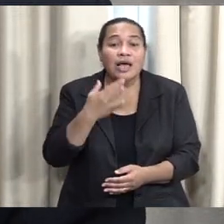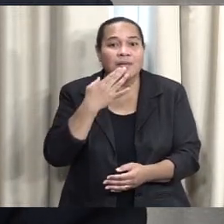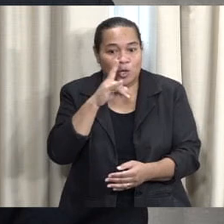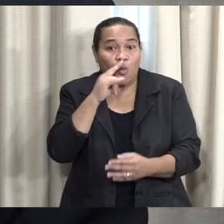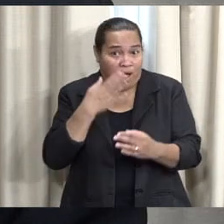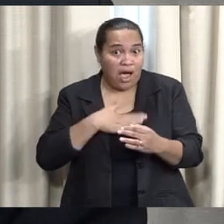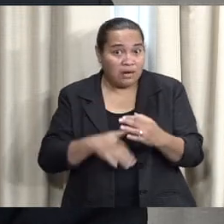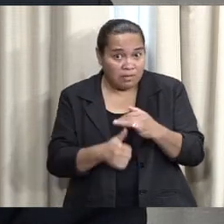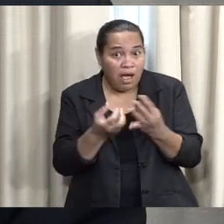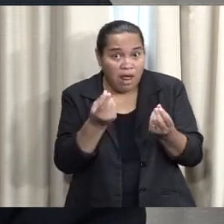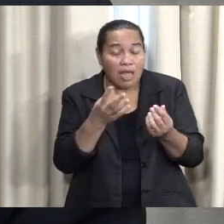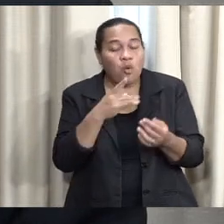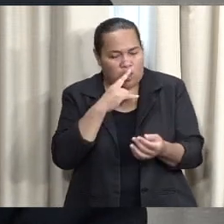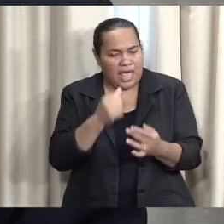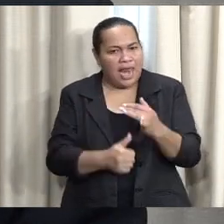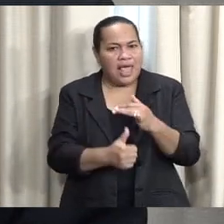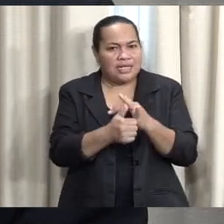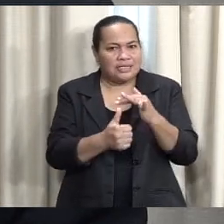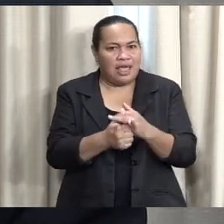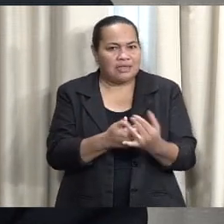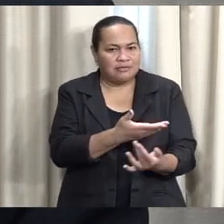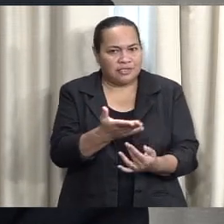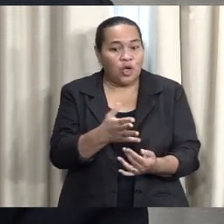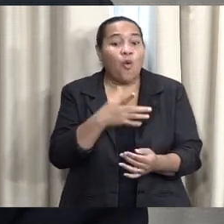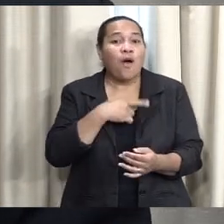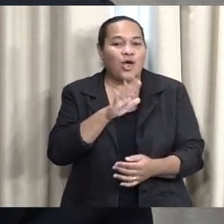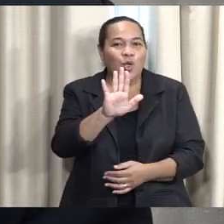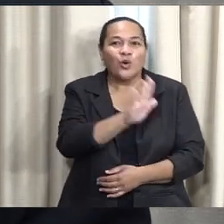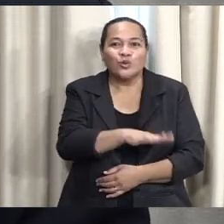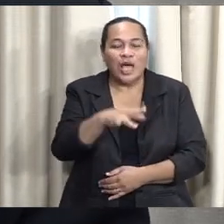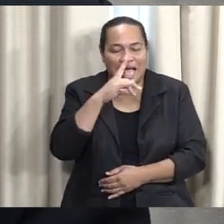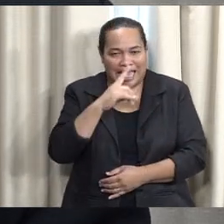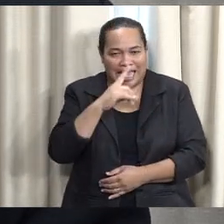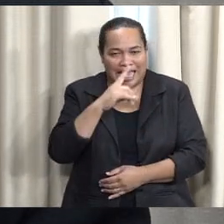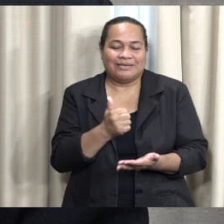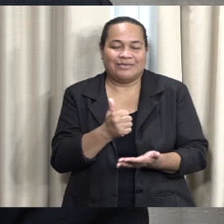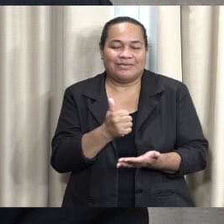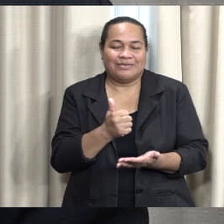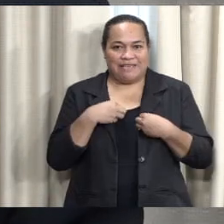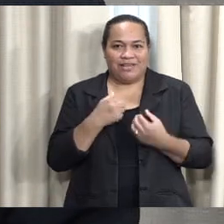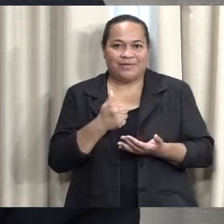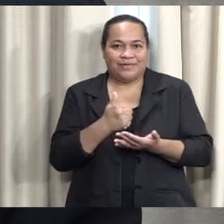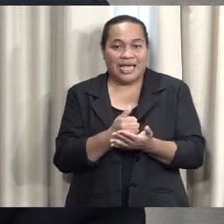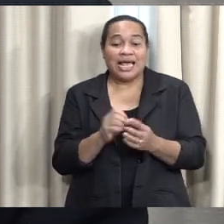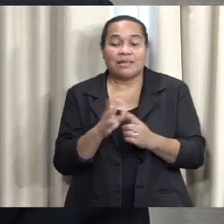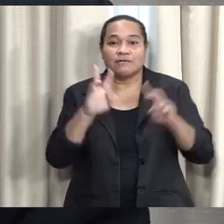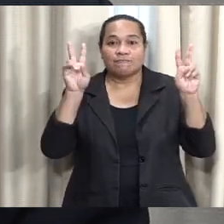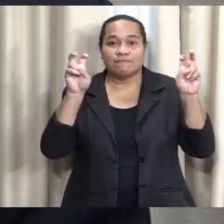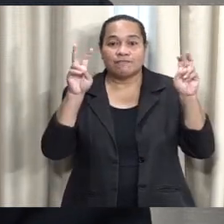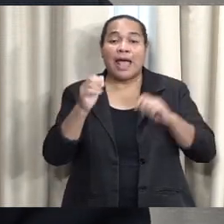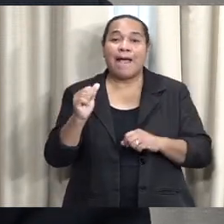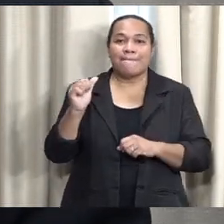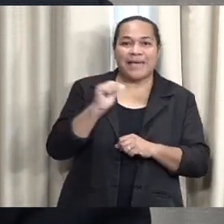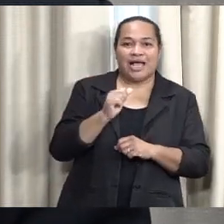assistance so they can be assisted in this back to school financial assistance